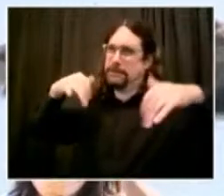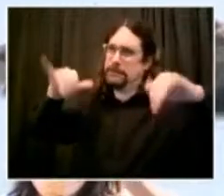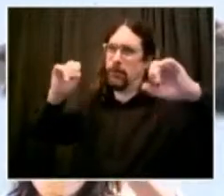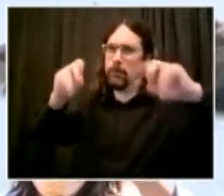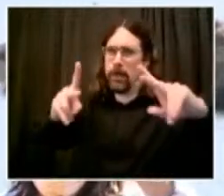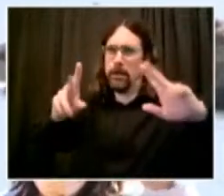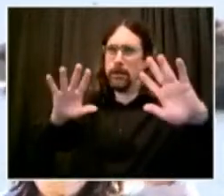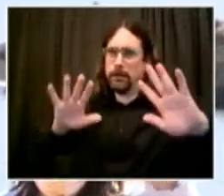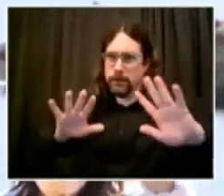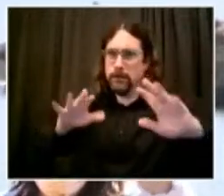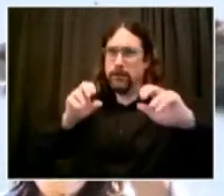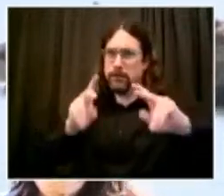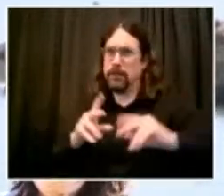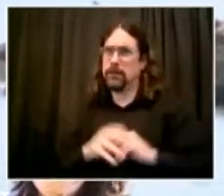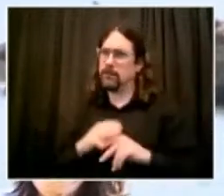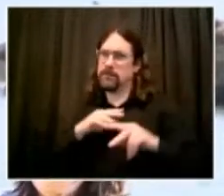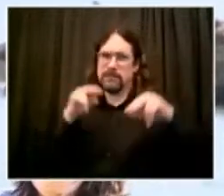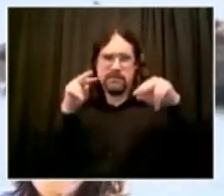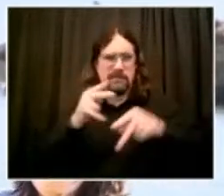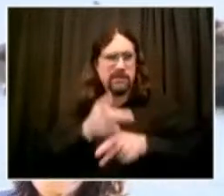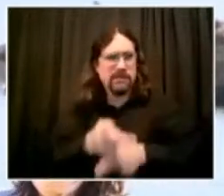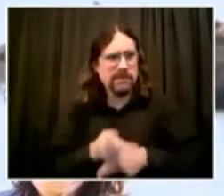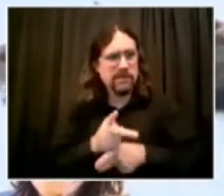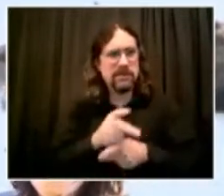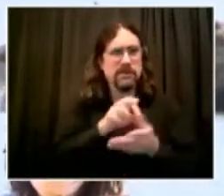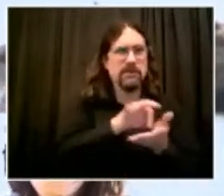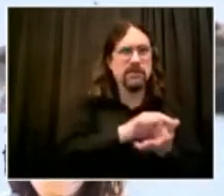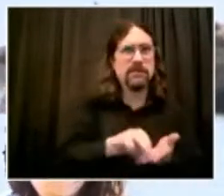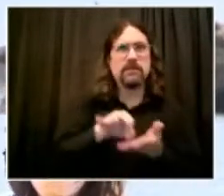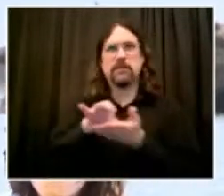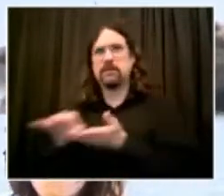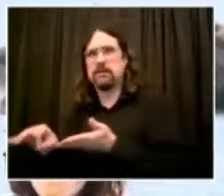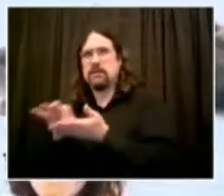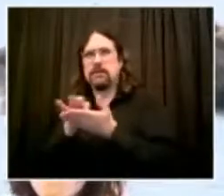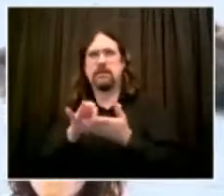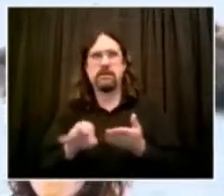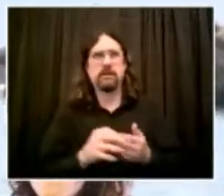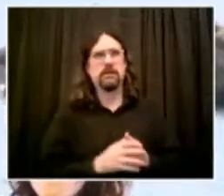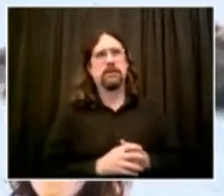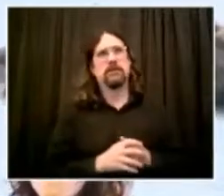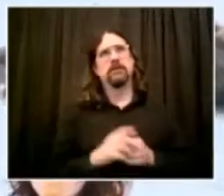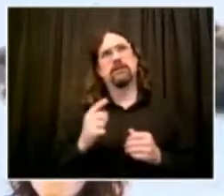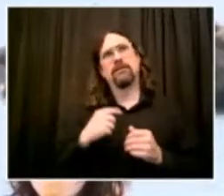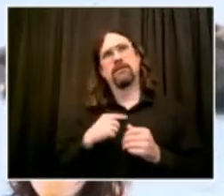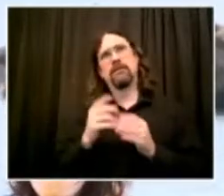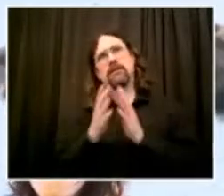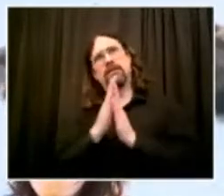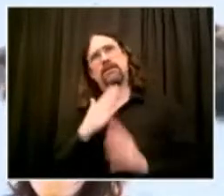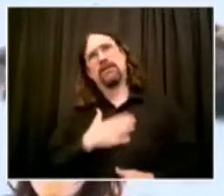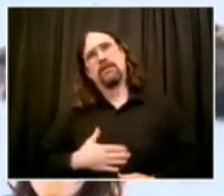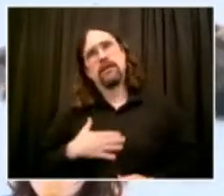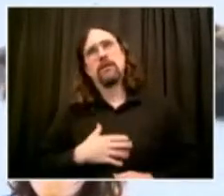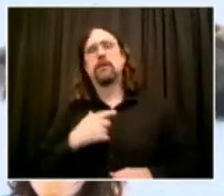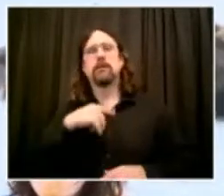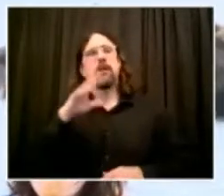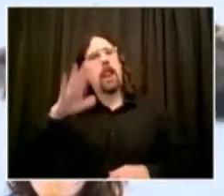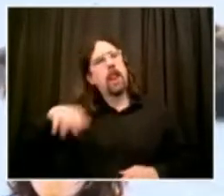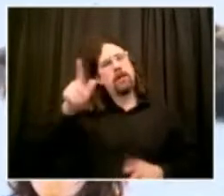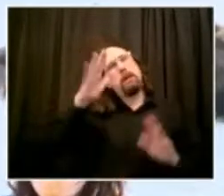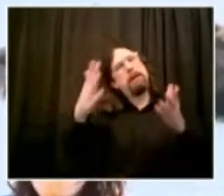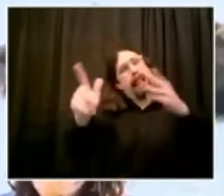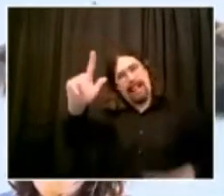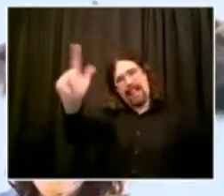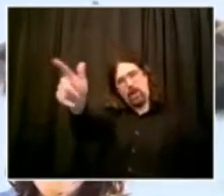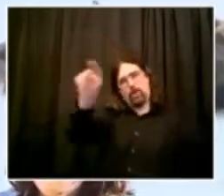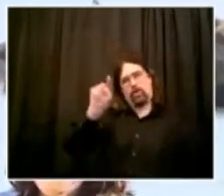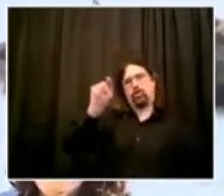not, sort of lifting back to the way things were. We still, even when individuals are going for the